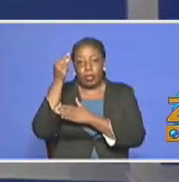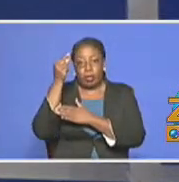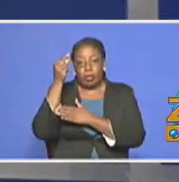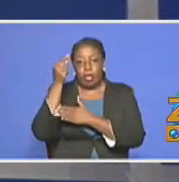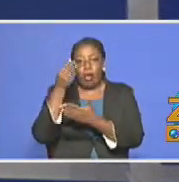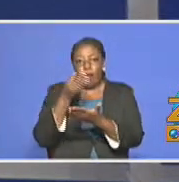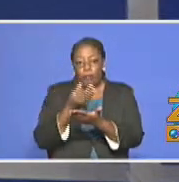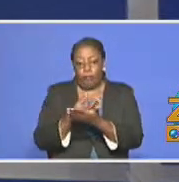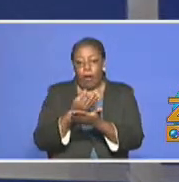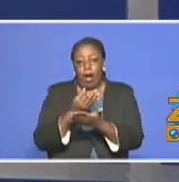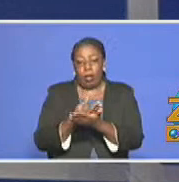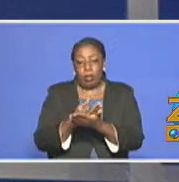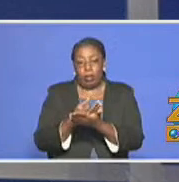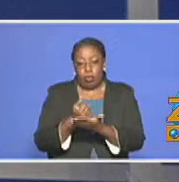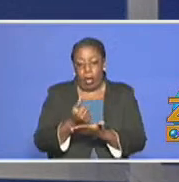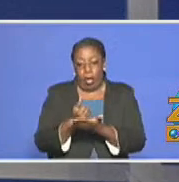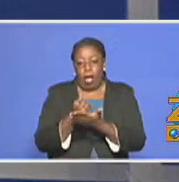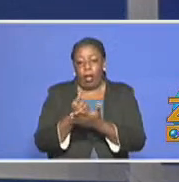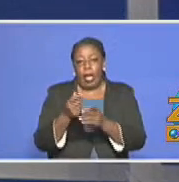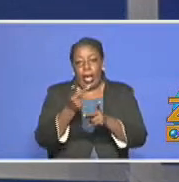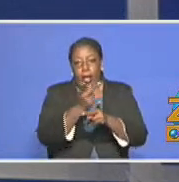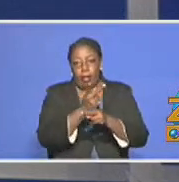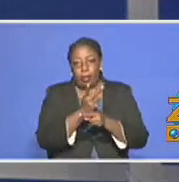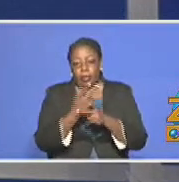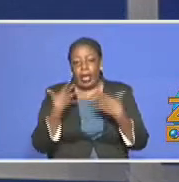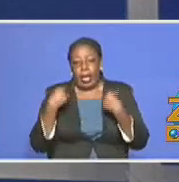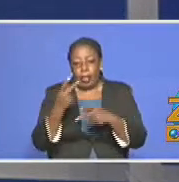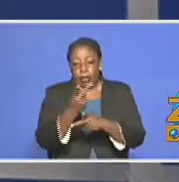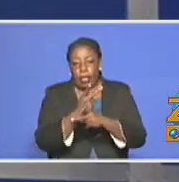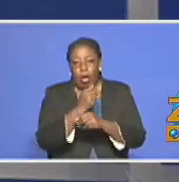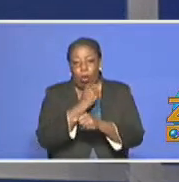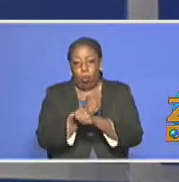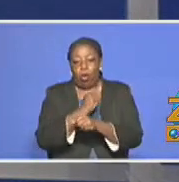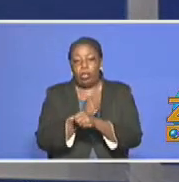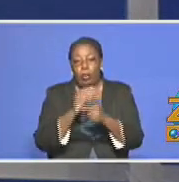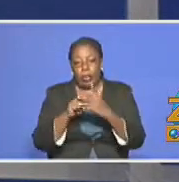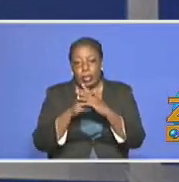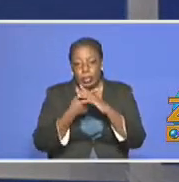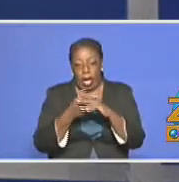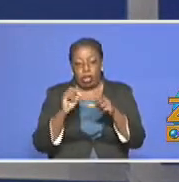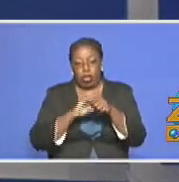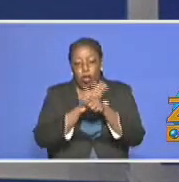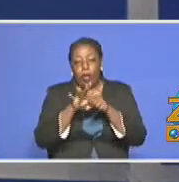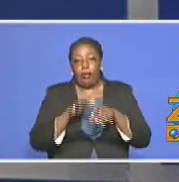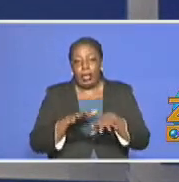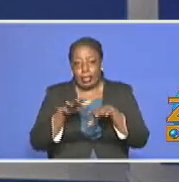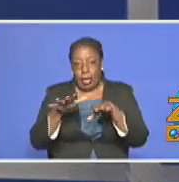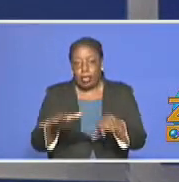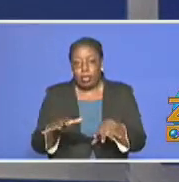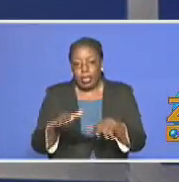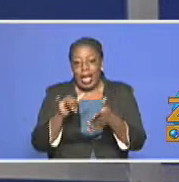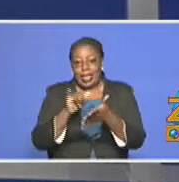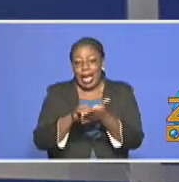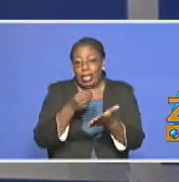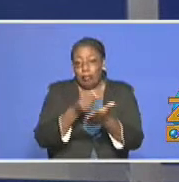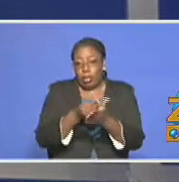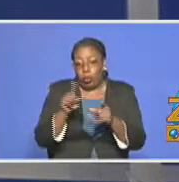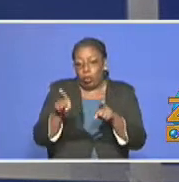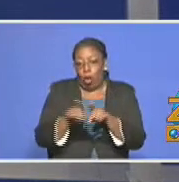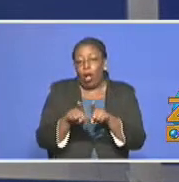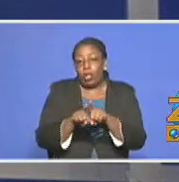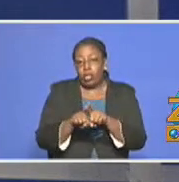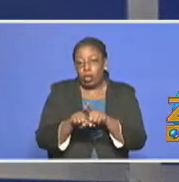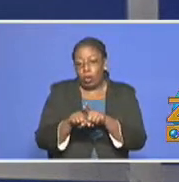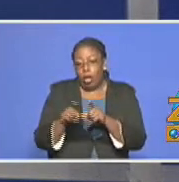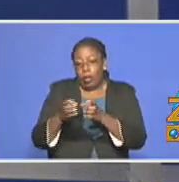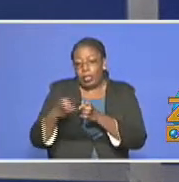to compensate healthcare workers for their selfless service at the start of the COVID-19 pandemic. That money will also be extended